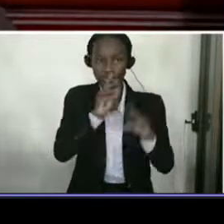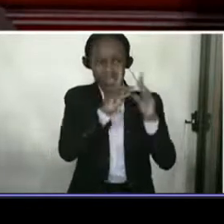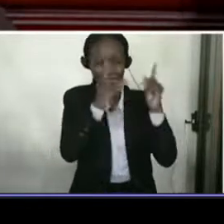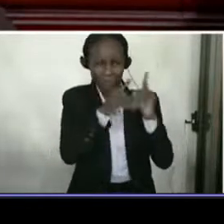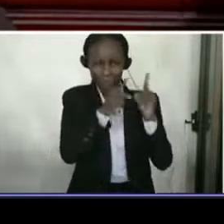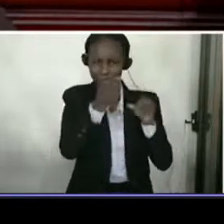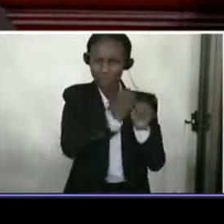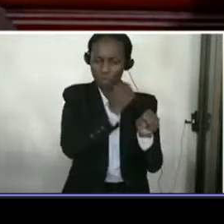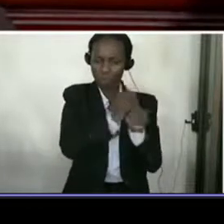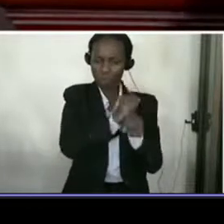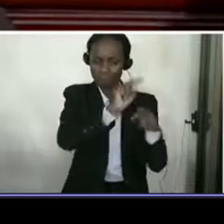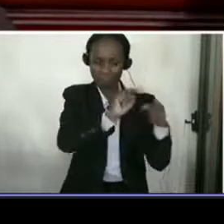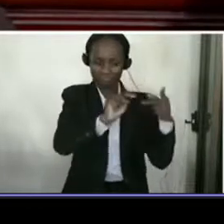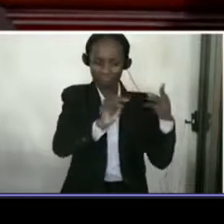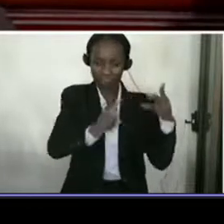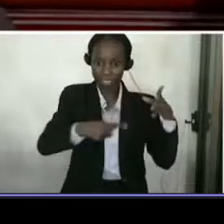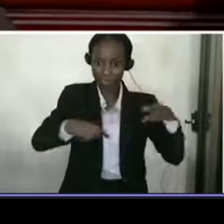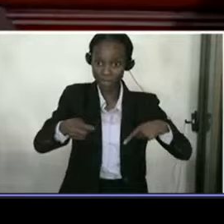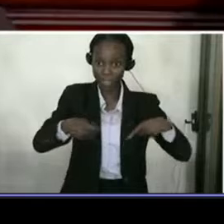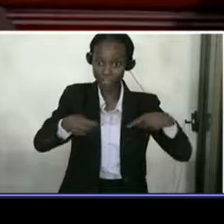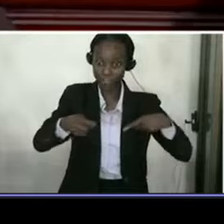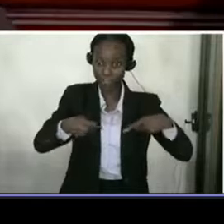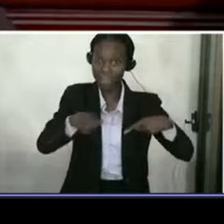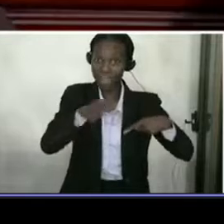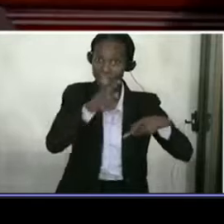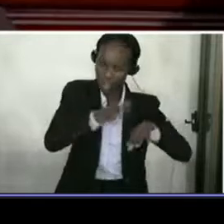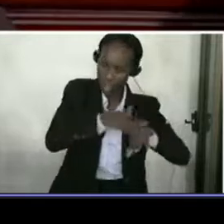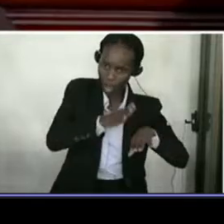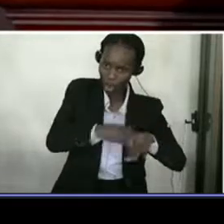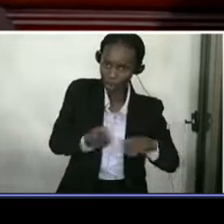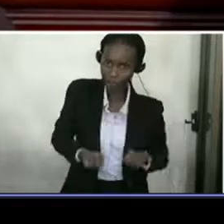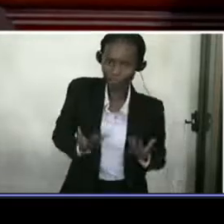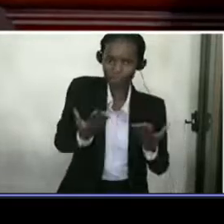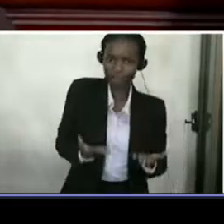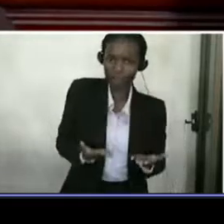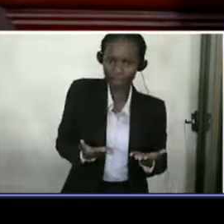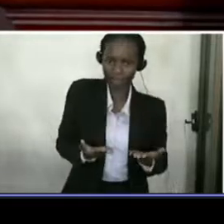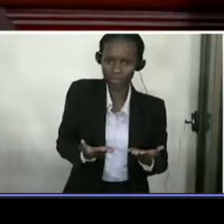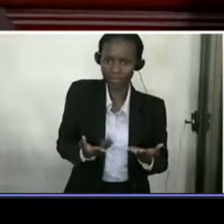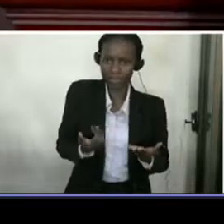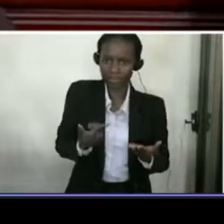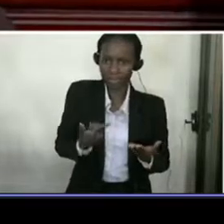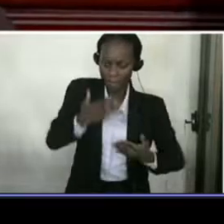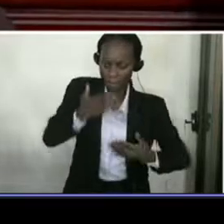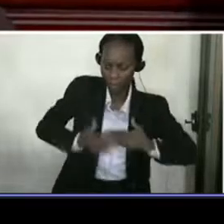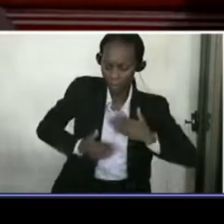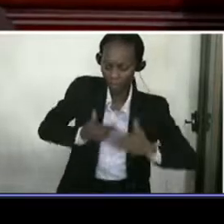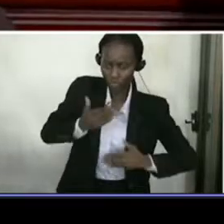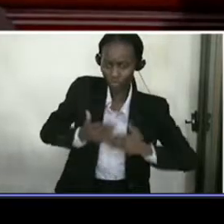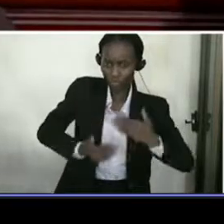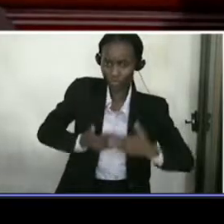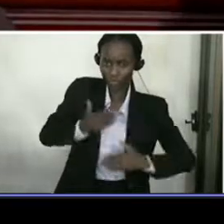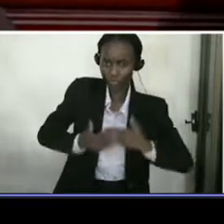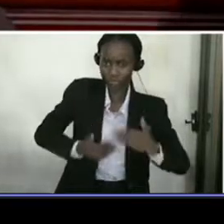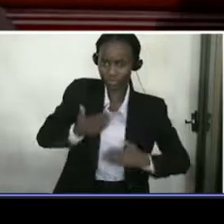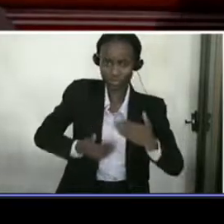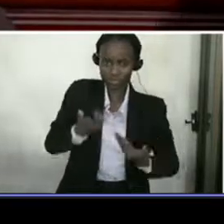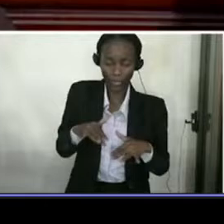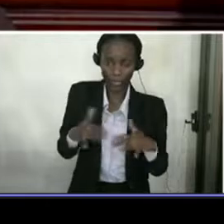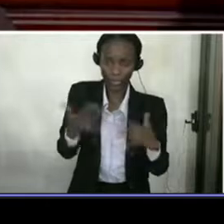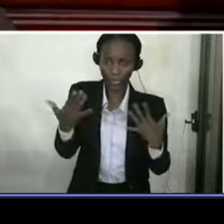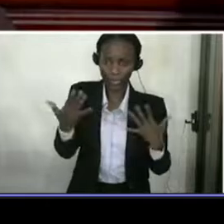their irregular expenditure investigation. Progress is unsatisfactory. This is detrimental to